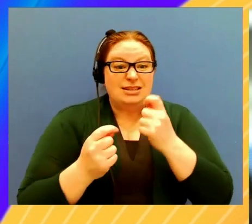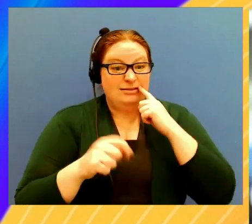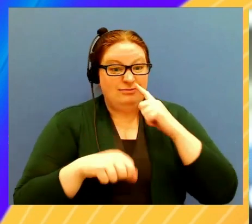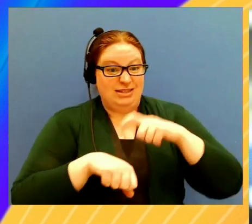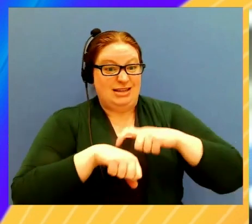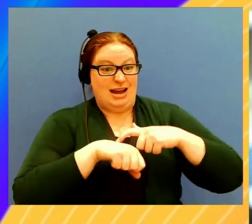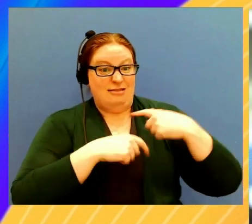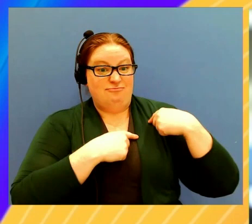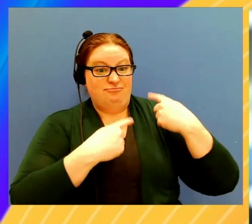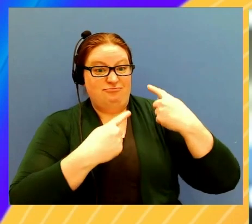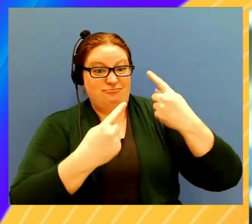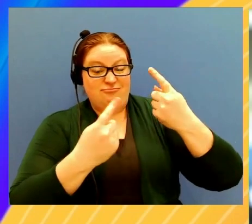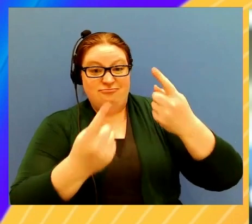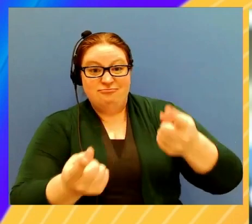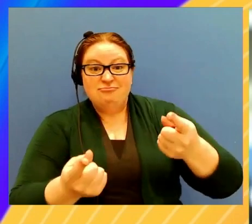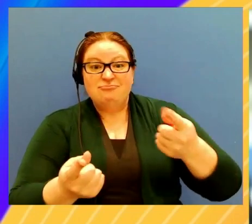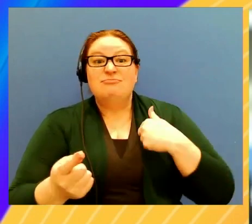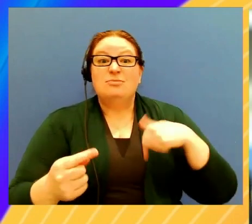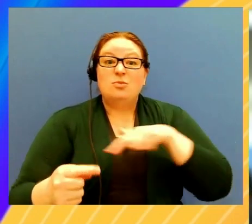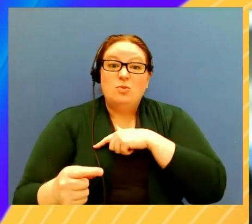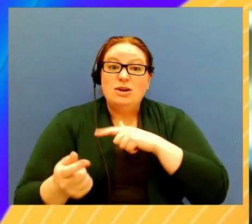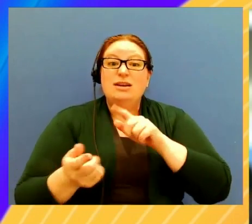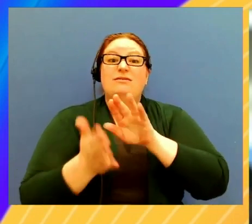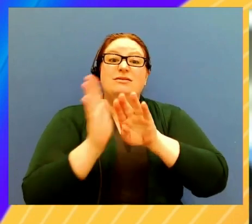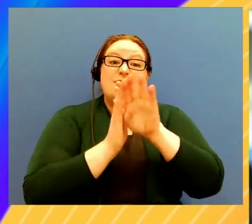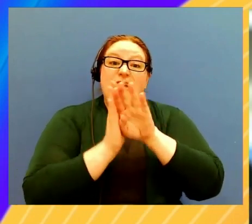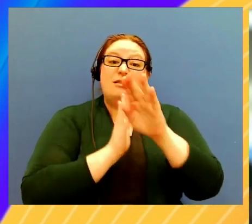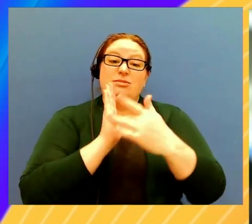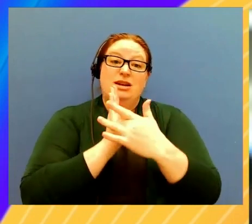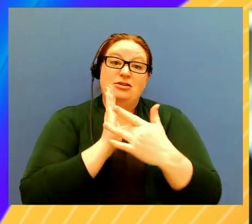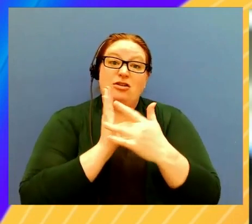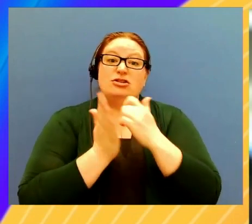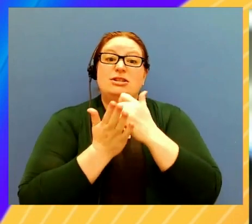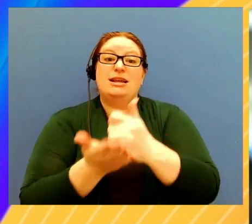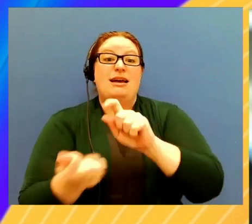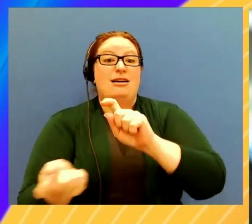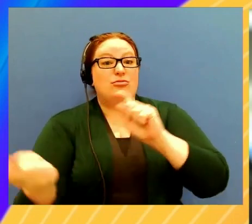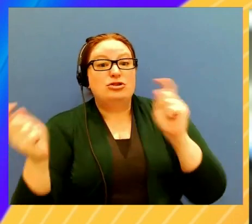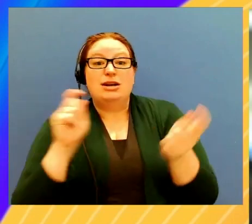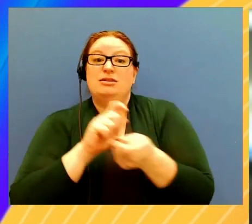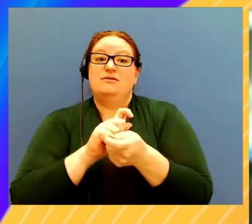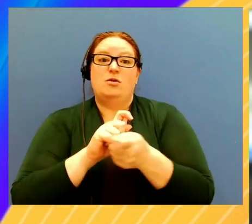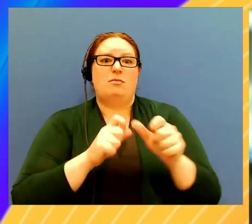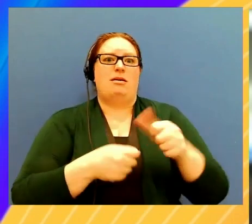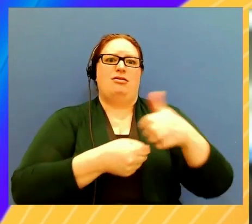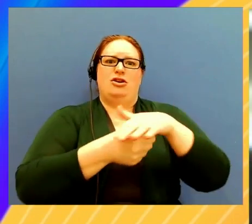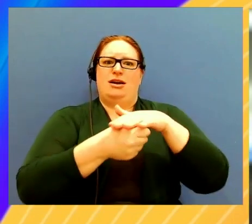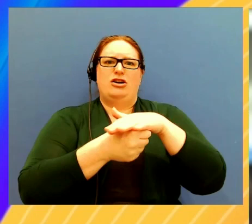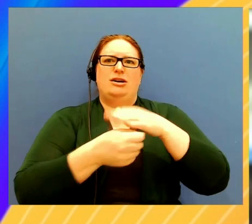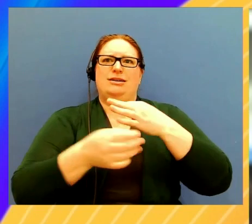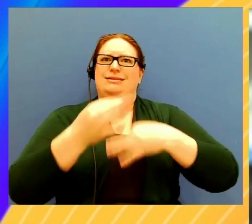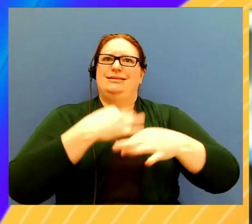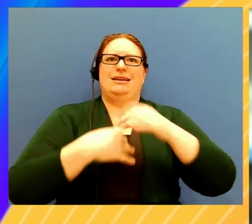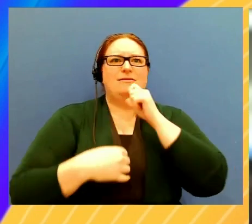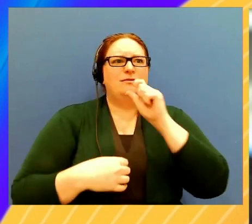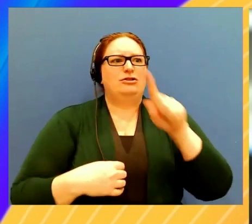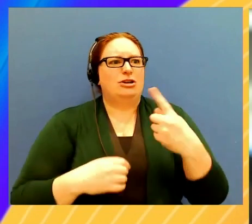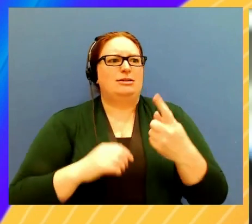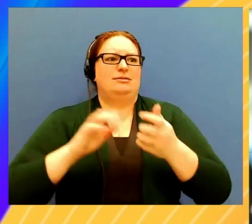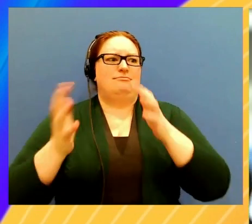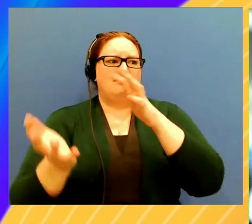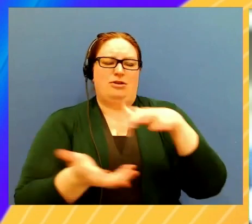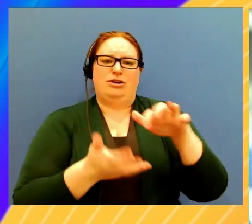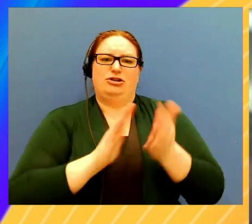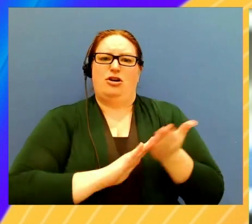developed technology that helps transform some of those other areas beyond the migration operations itself, right? So it's